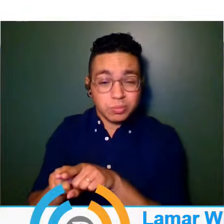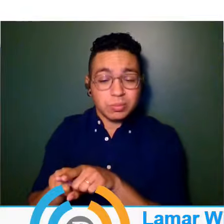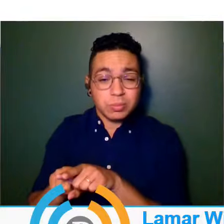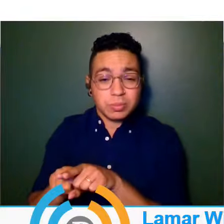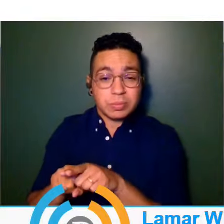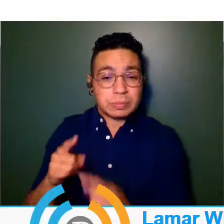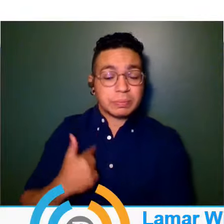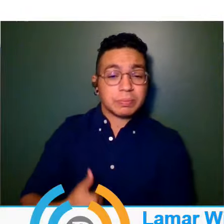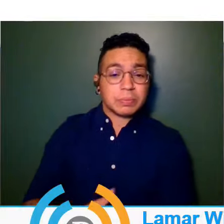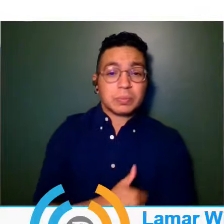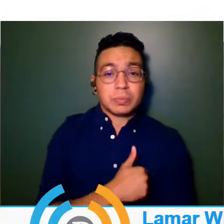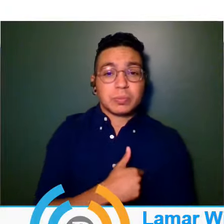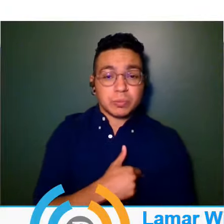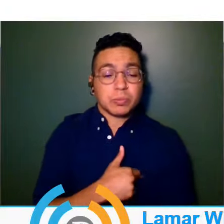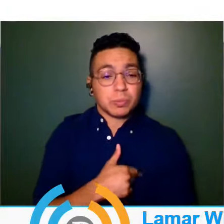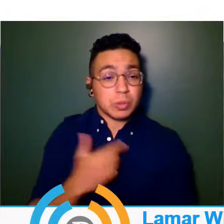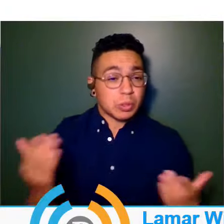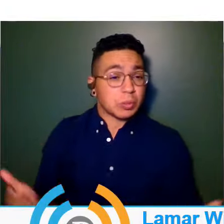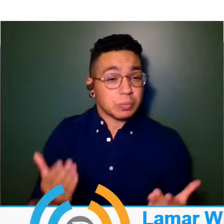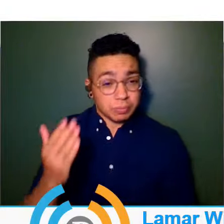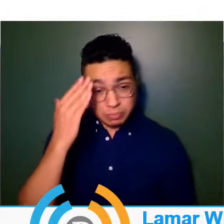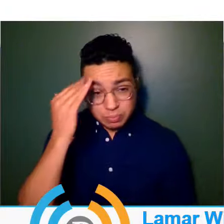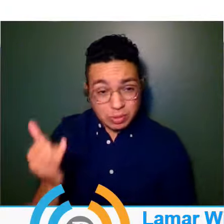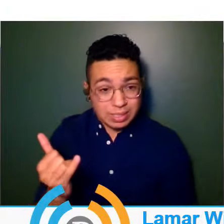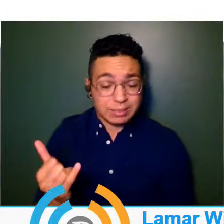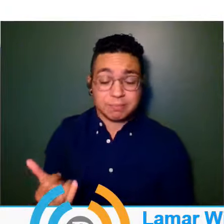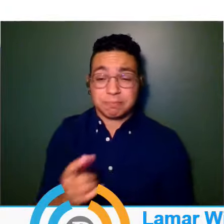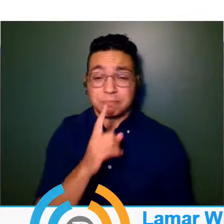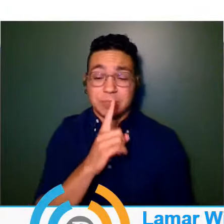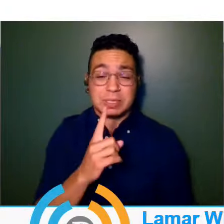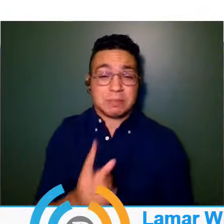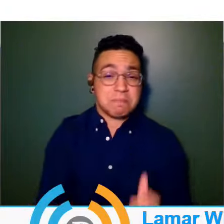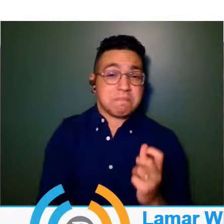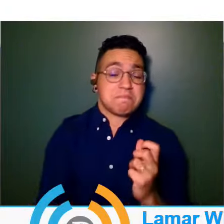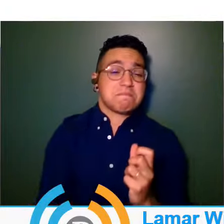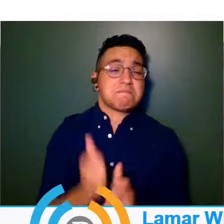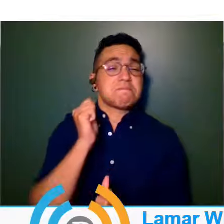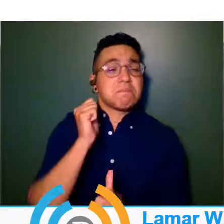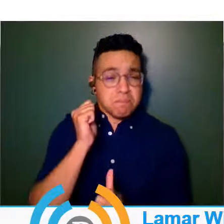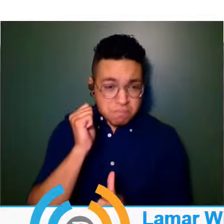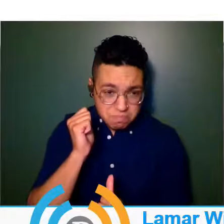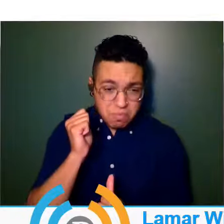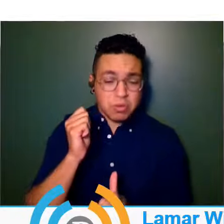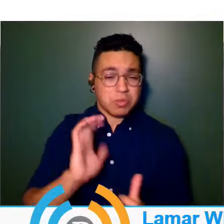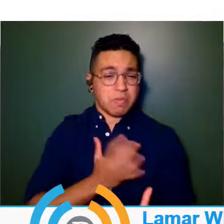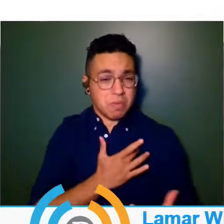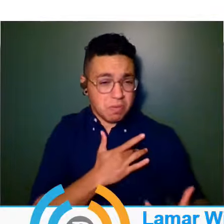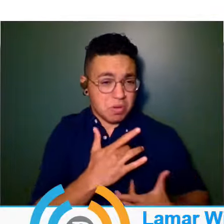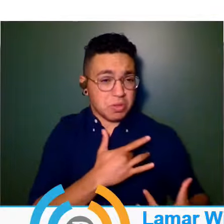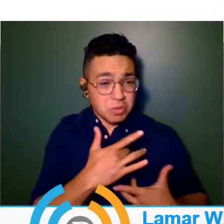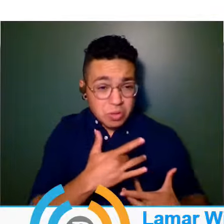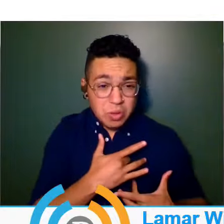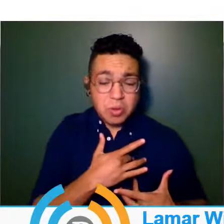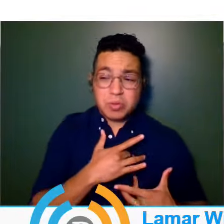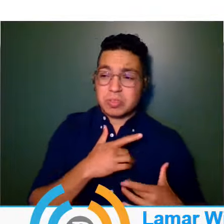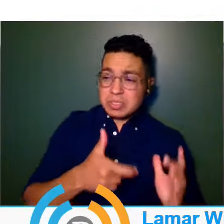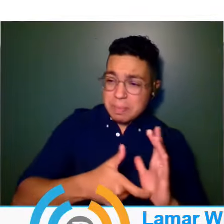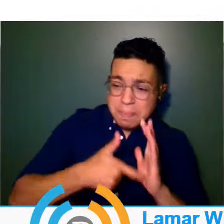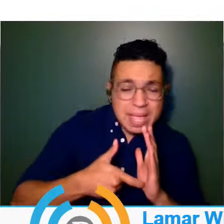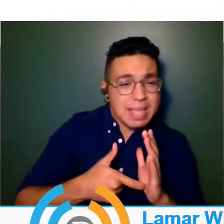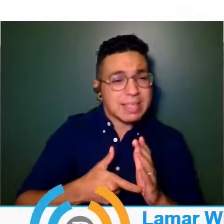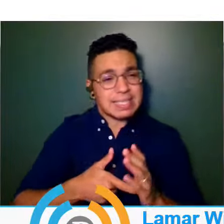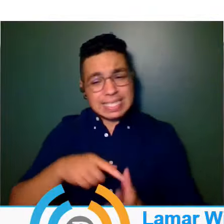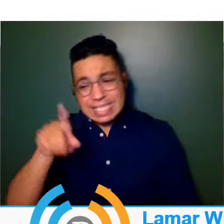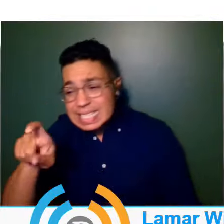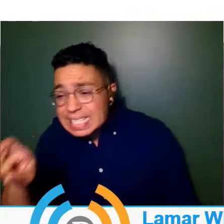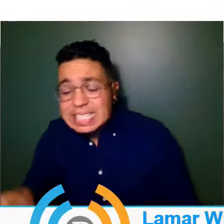we're here because the vast majority of our concerns, demands, needs, wants have not